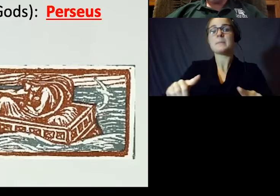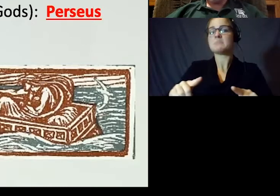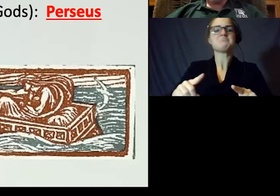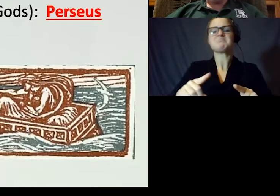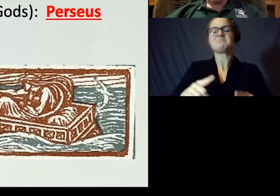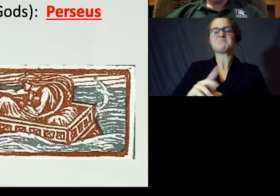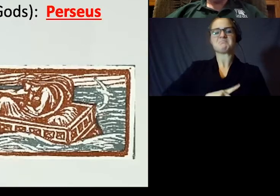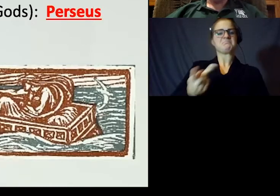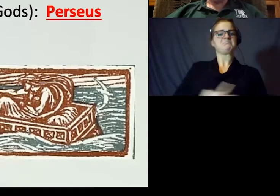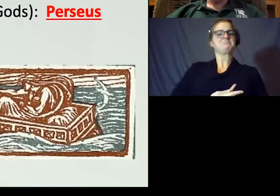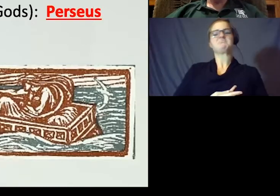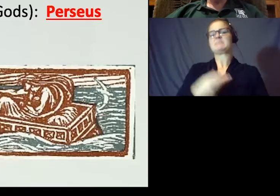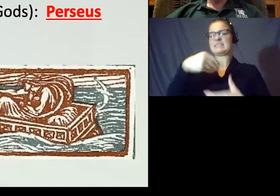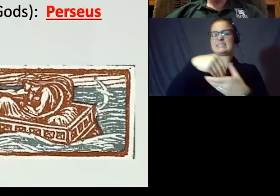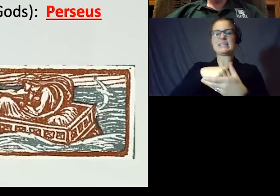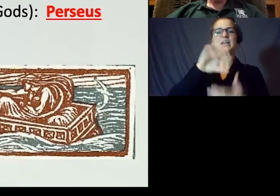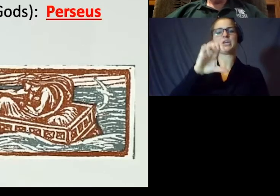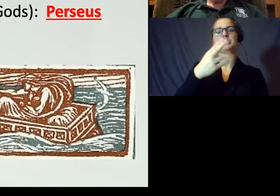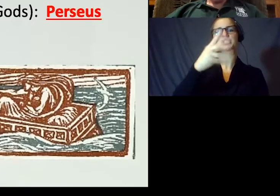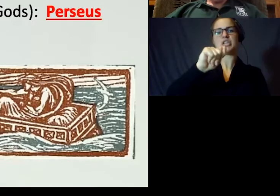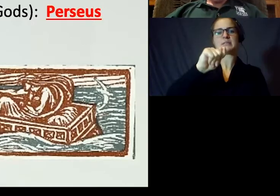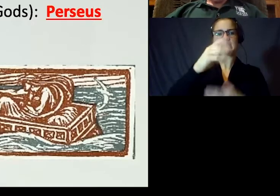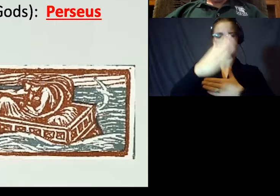the sea. And here's a nice picture of that.